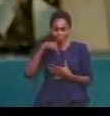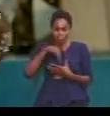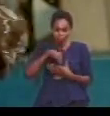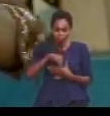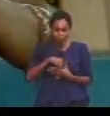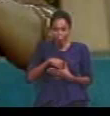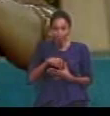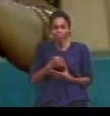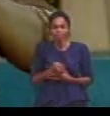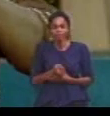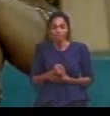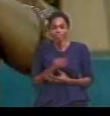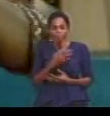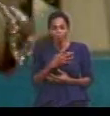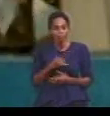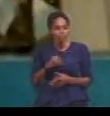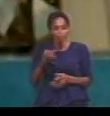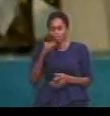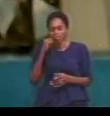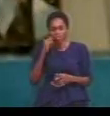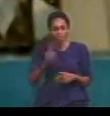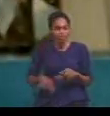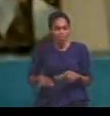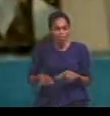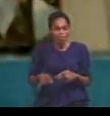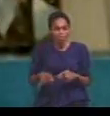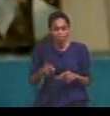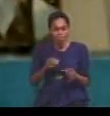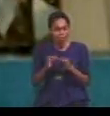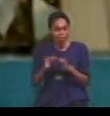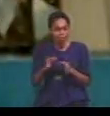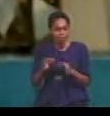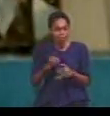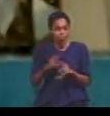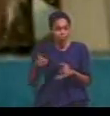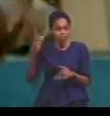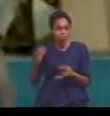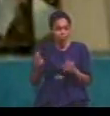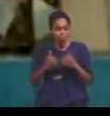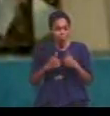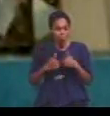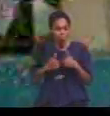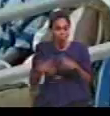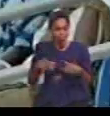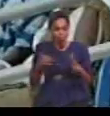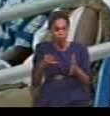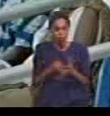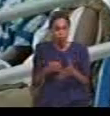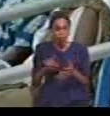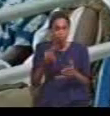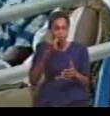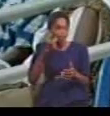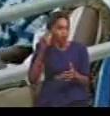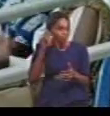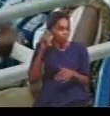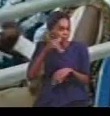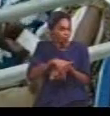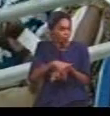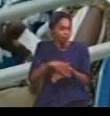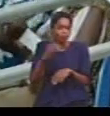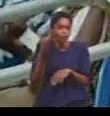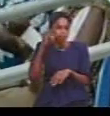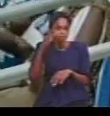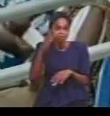feeling, I cannot explain, but God has done it for me. And last night, I slept like a baby.